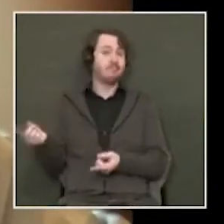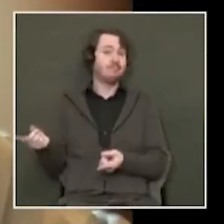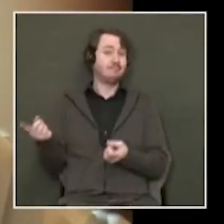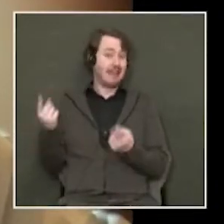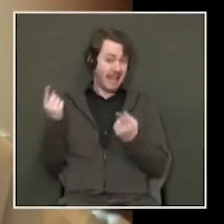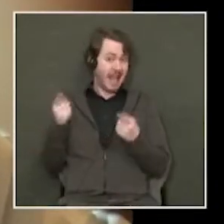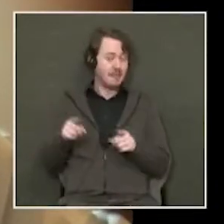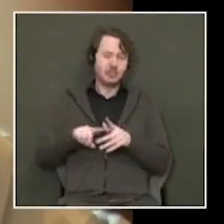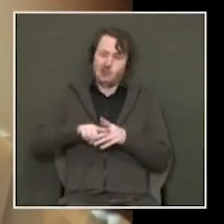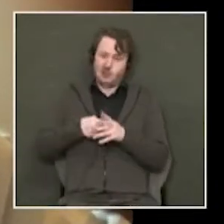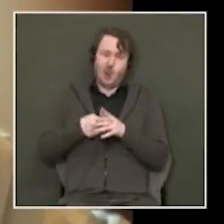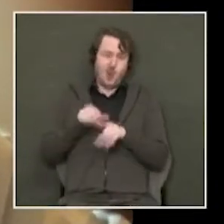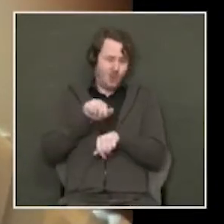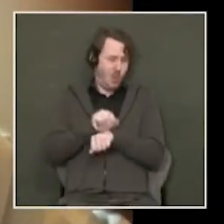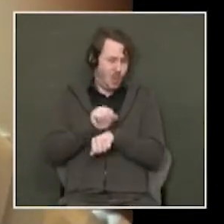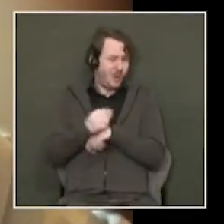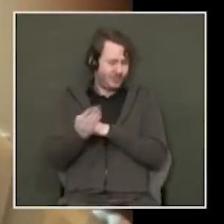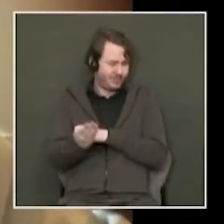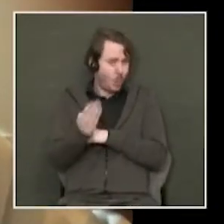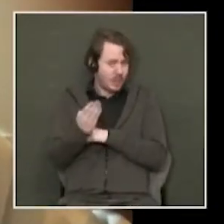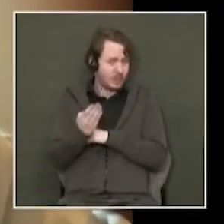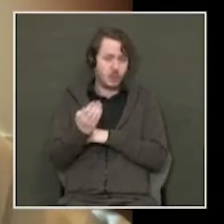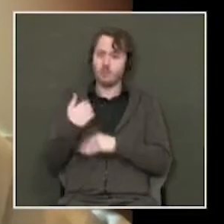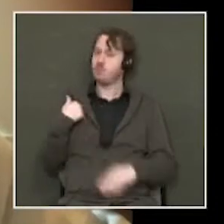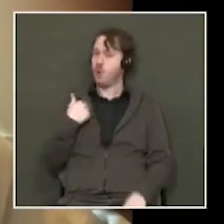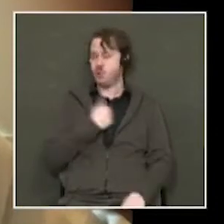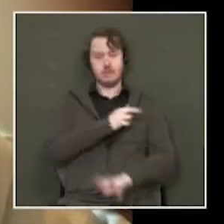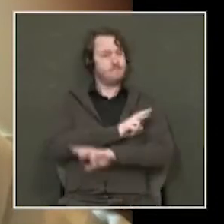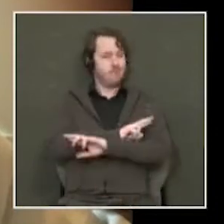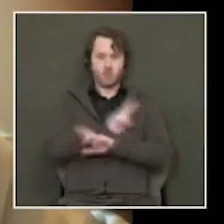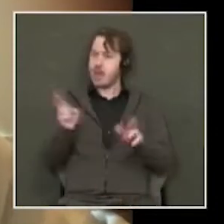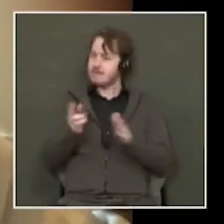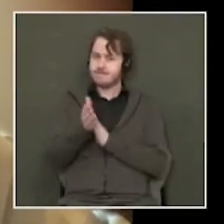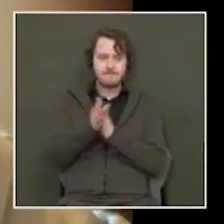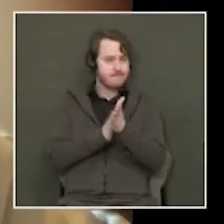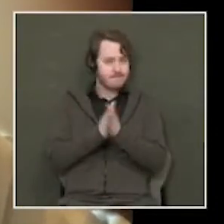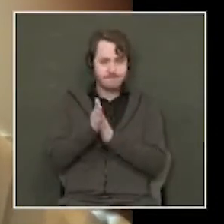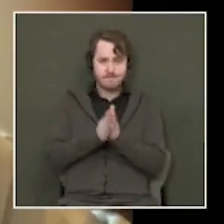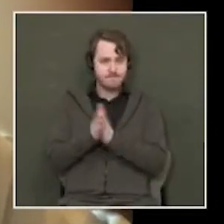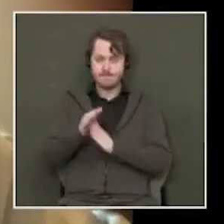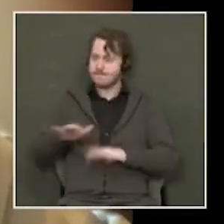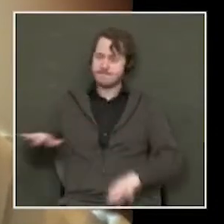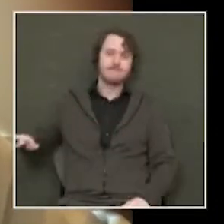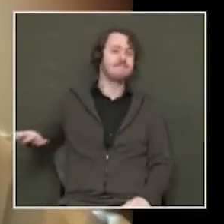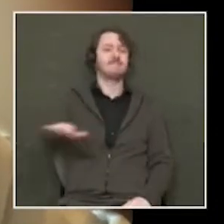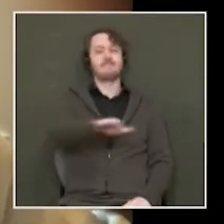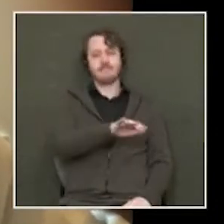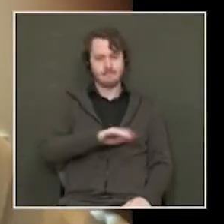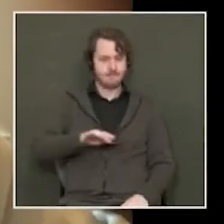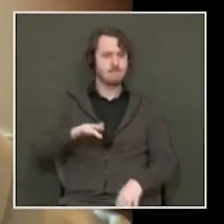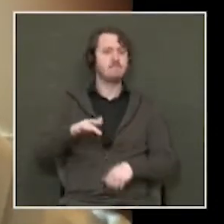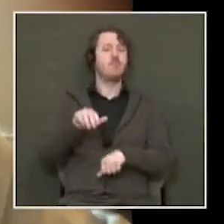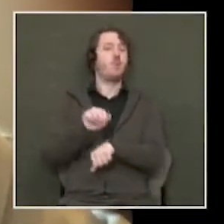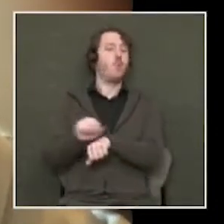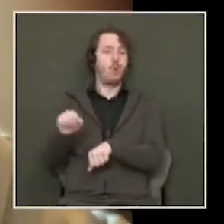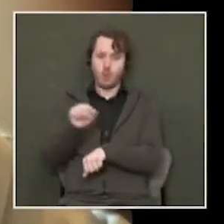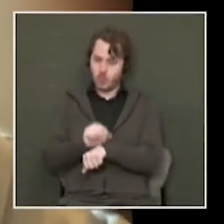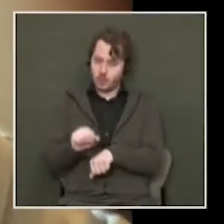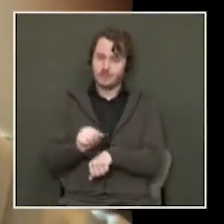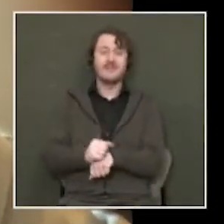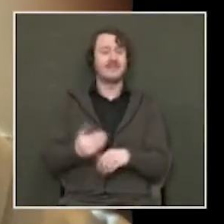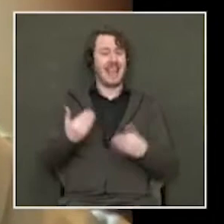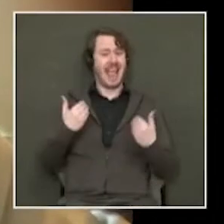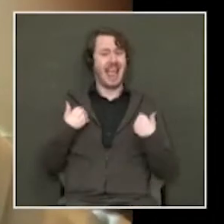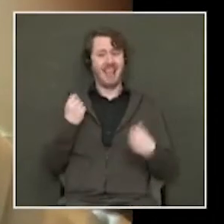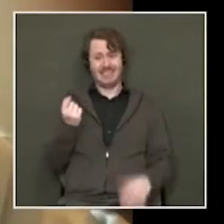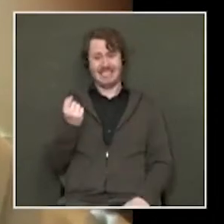the start of our workday. So our crews are we're where they needed to be, and they're out in the field working. We've actually got